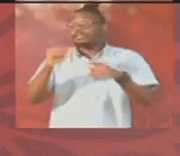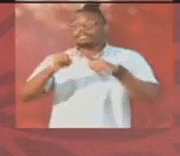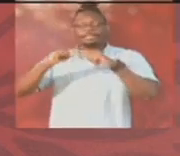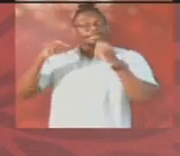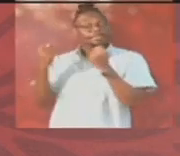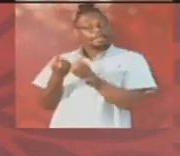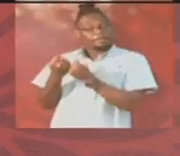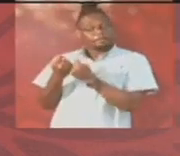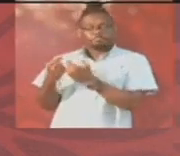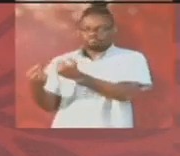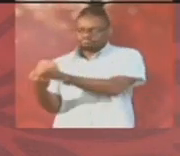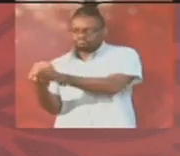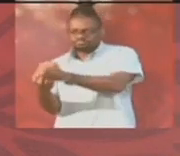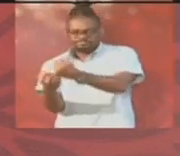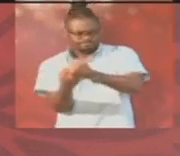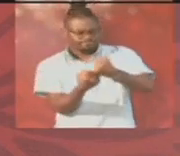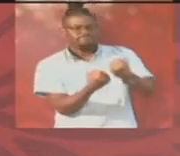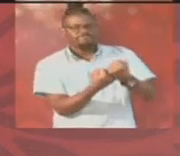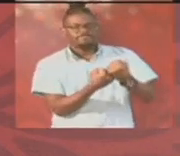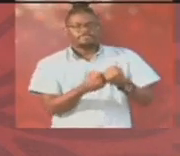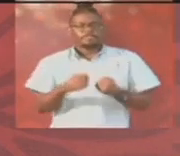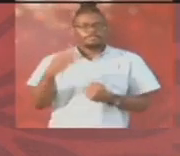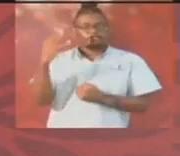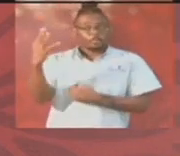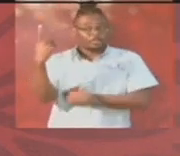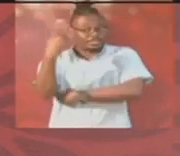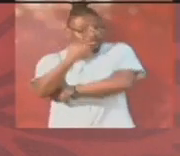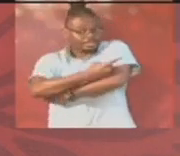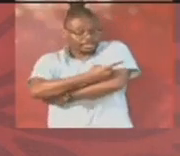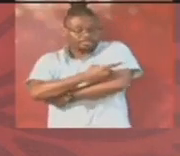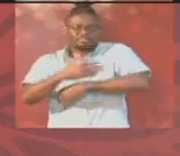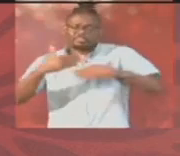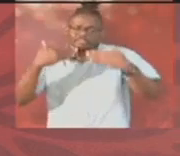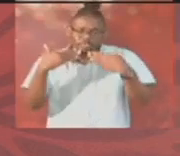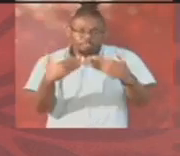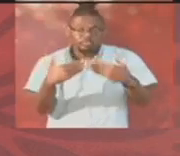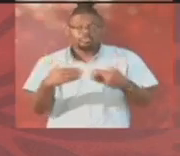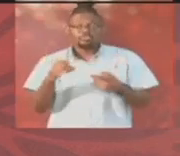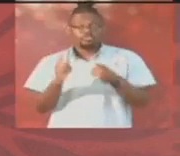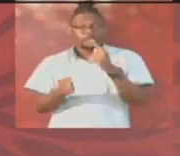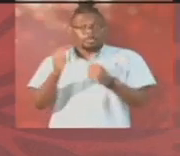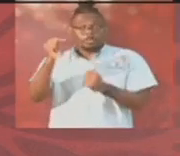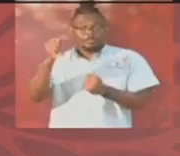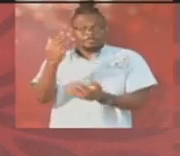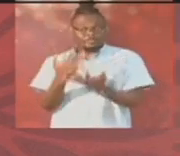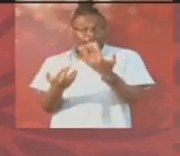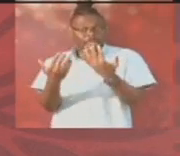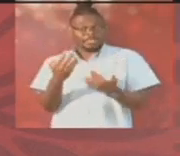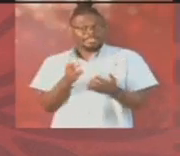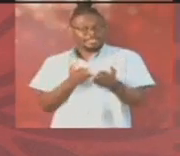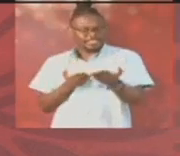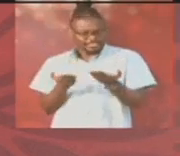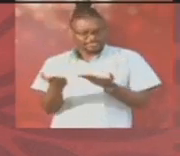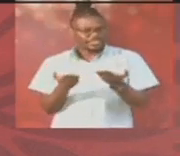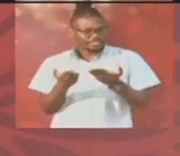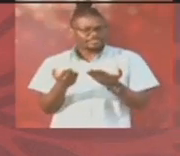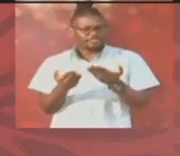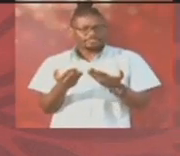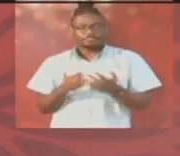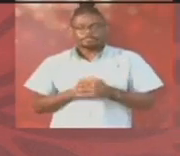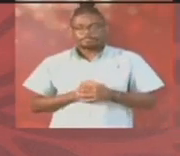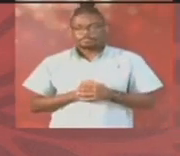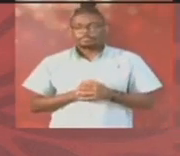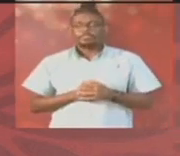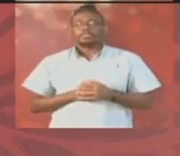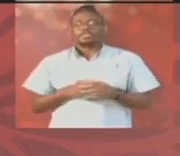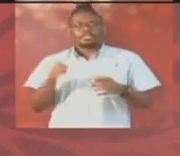support over that 4-day period. The Trinidad and Tobago Fire Service, they were instrumental in their team members